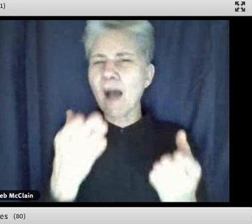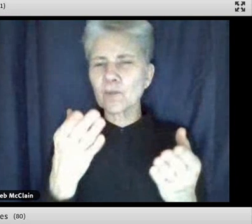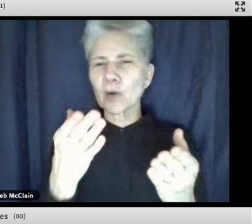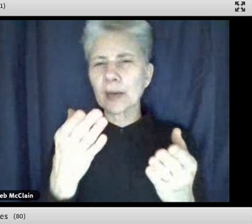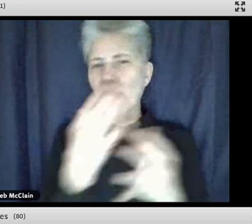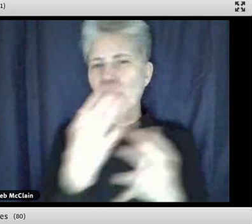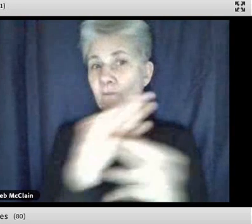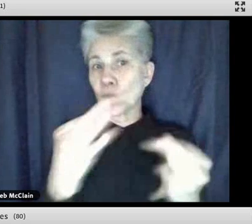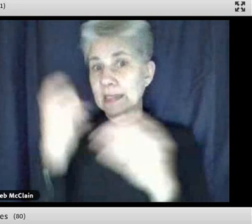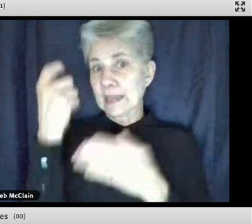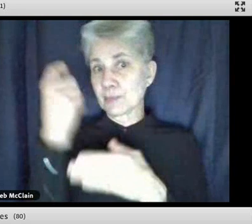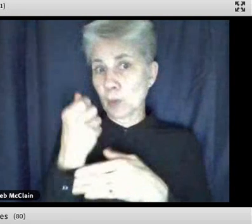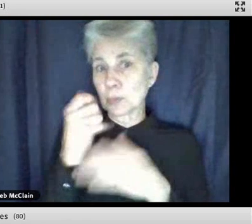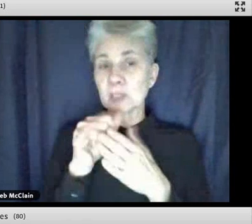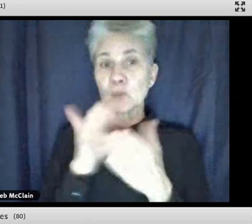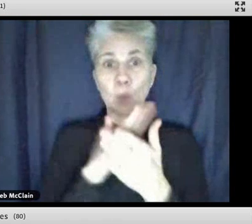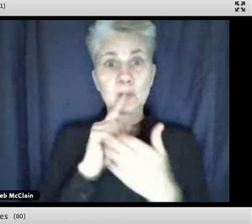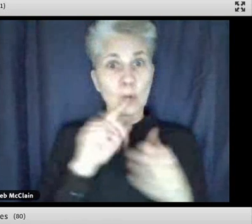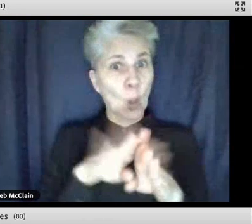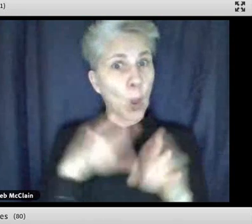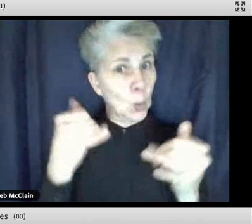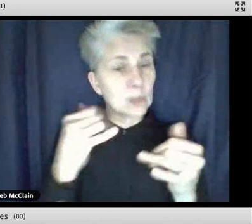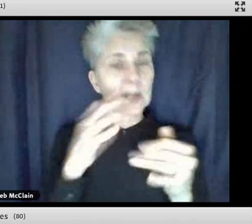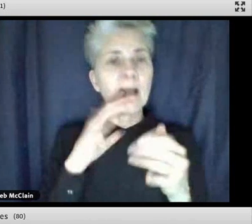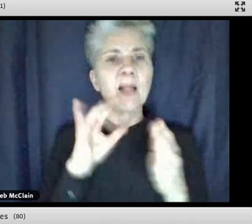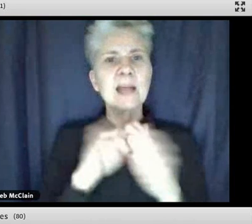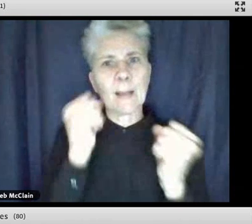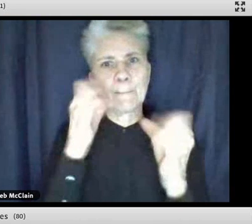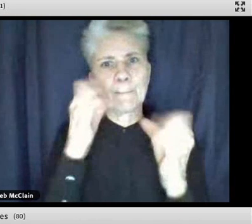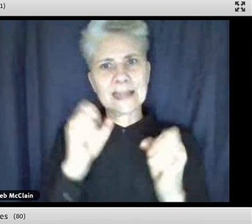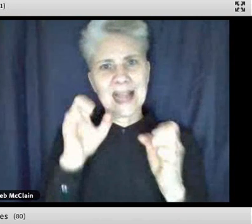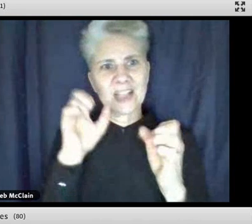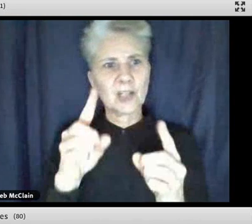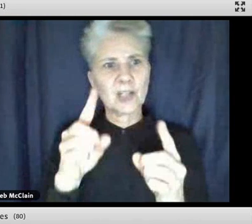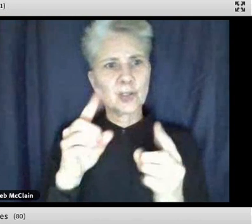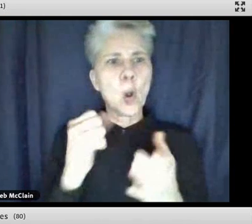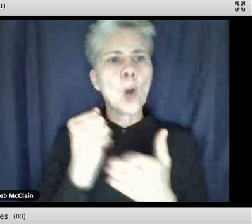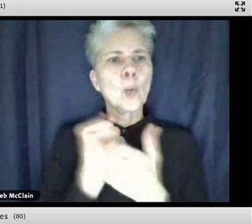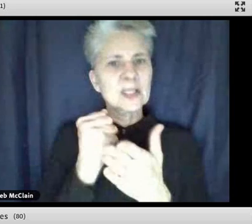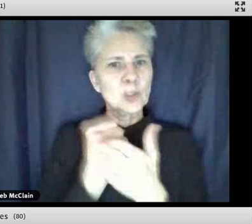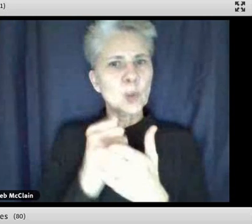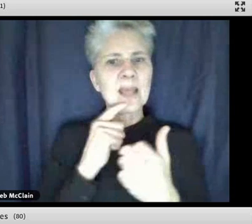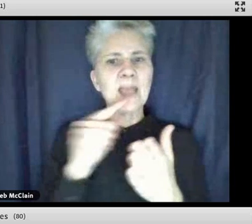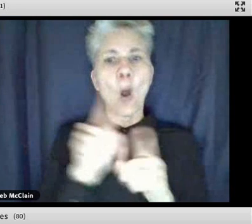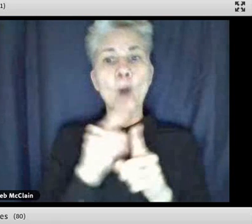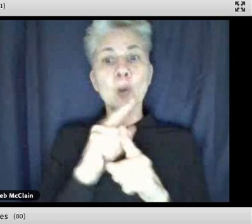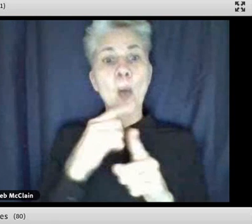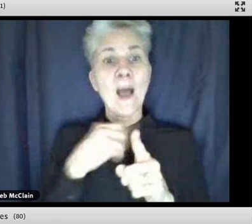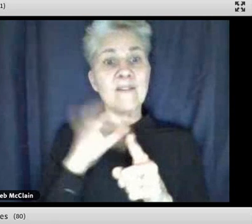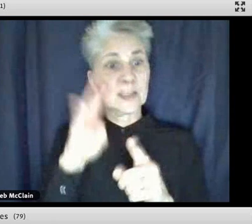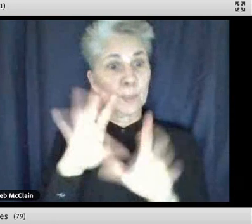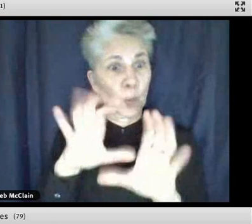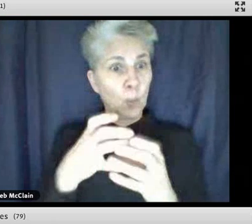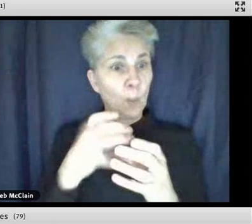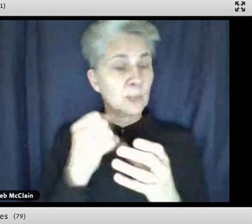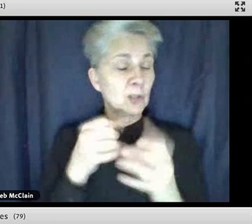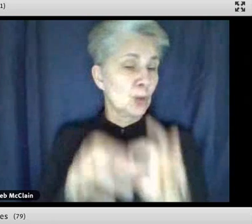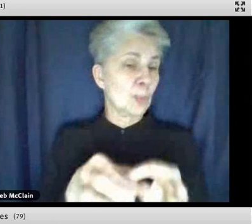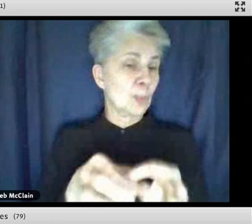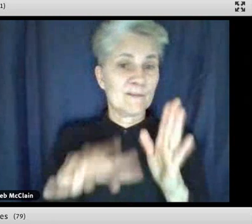subscriptions because schools are closed, and that's the Amazing Educational Resources. And they also have a Facebook group. So in terms of finding